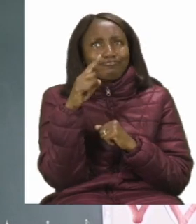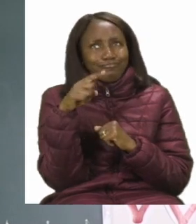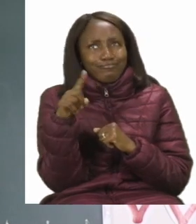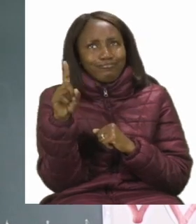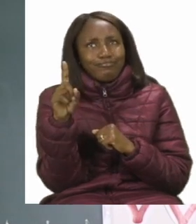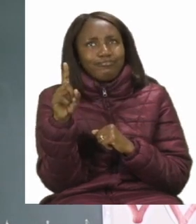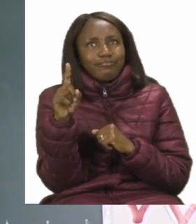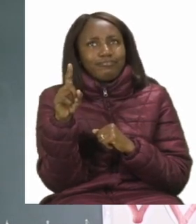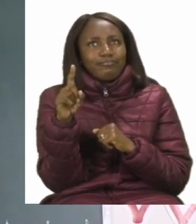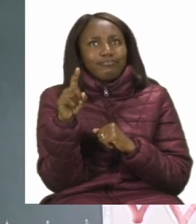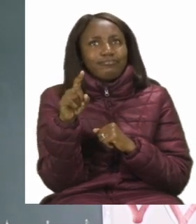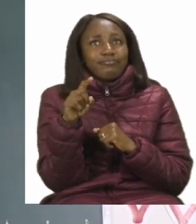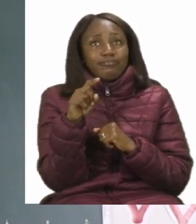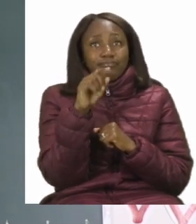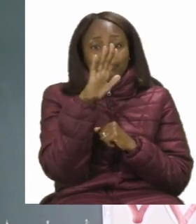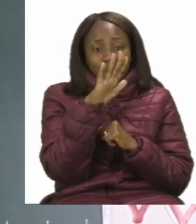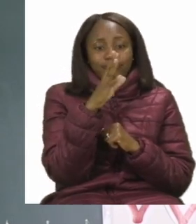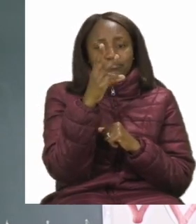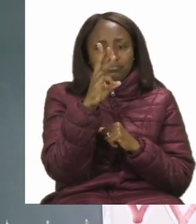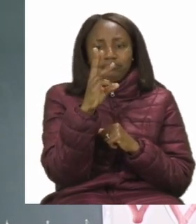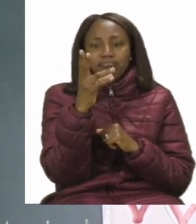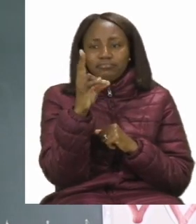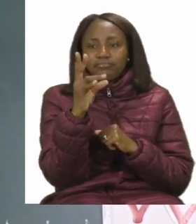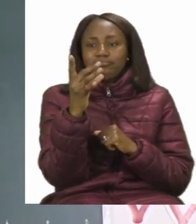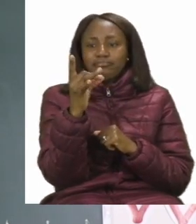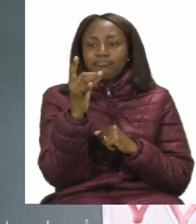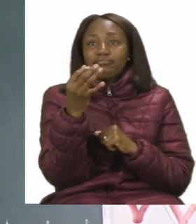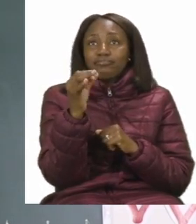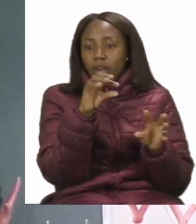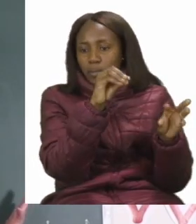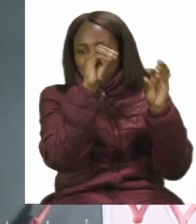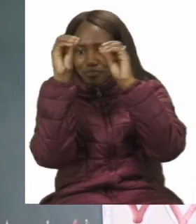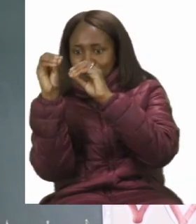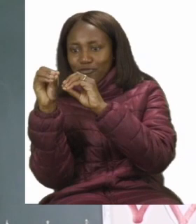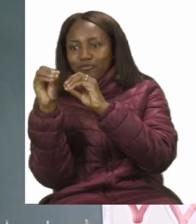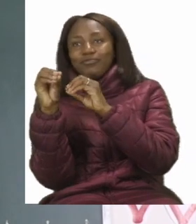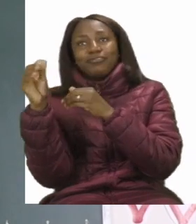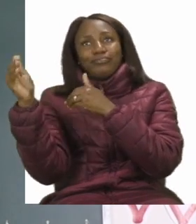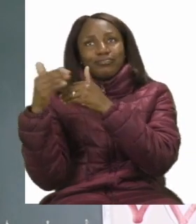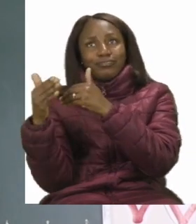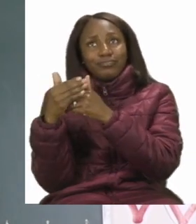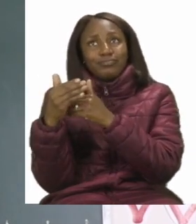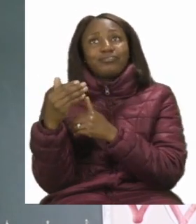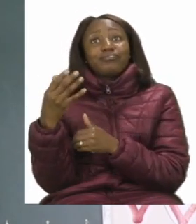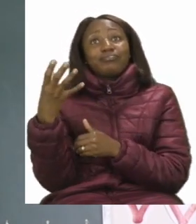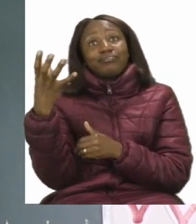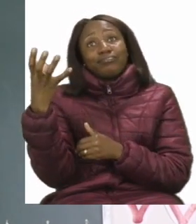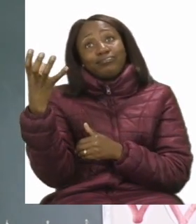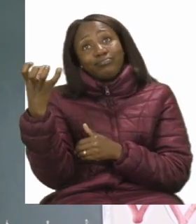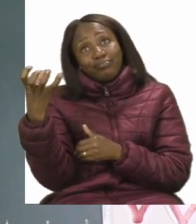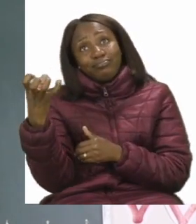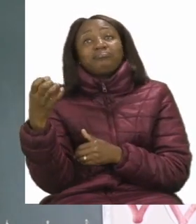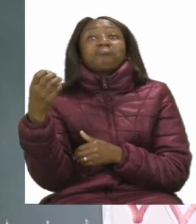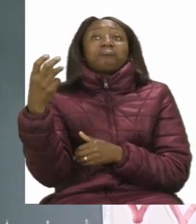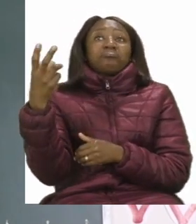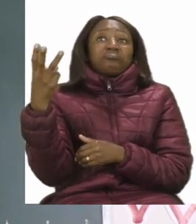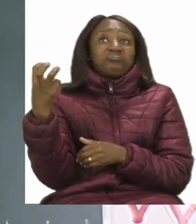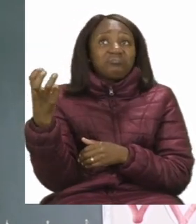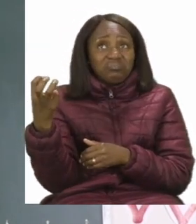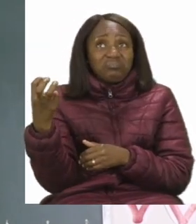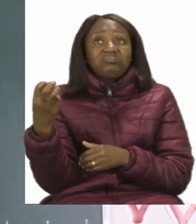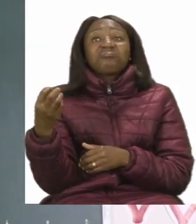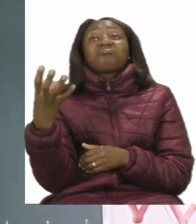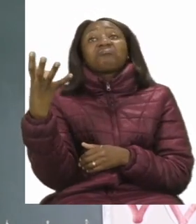Excellent. 5 will be rounded off to the next 10. So that means